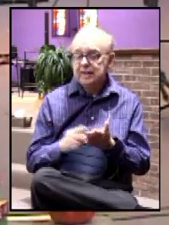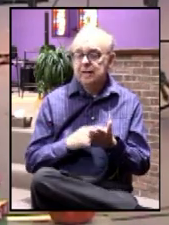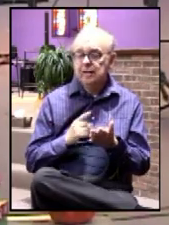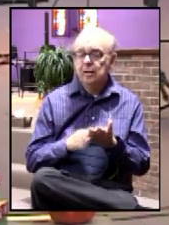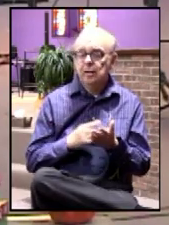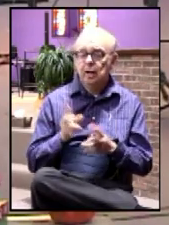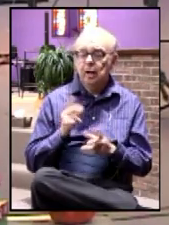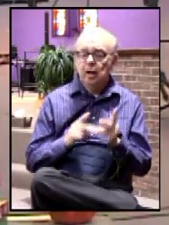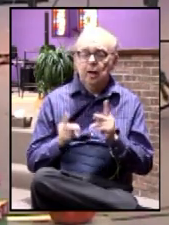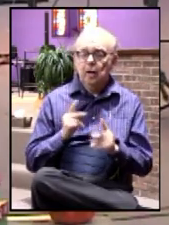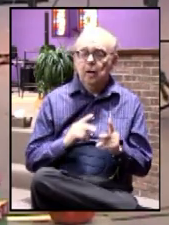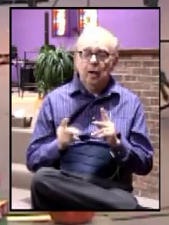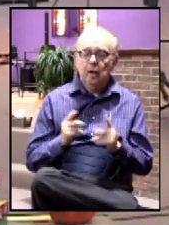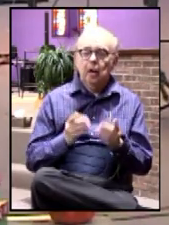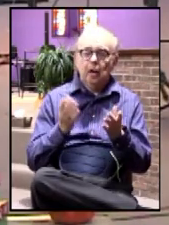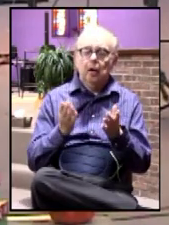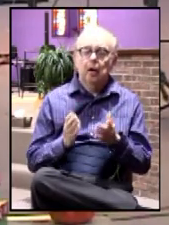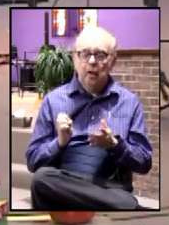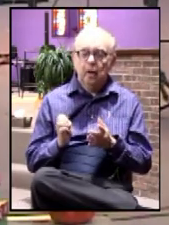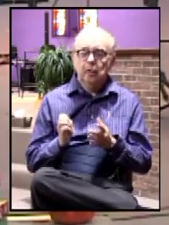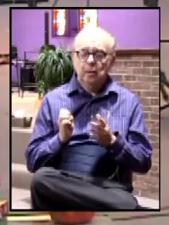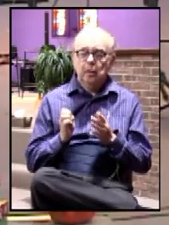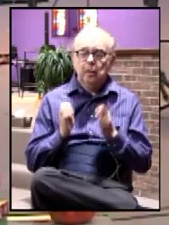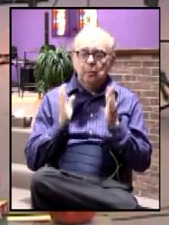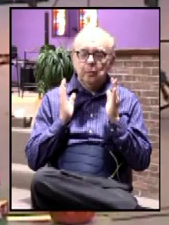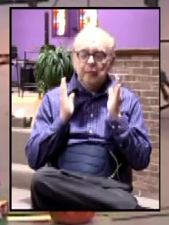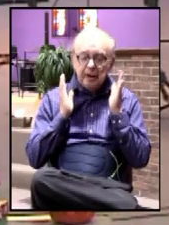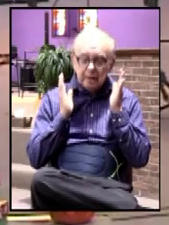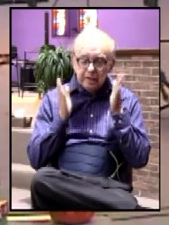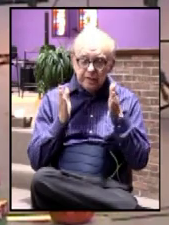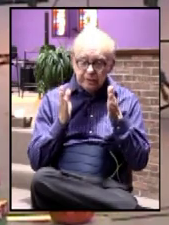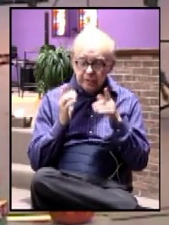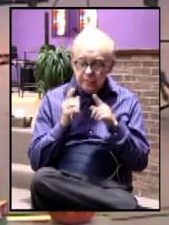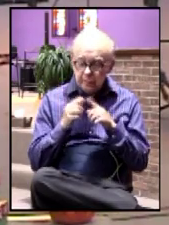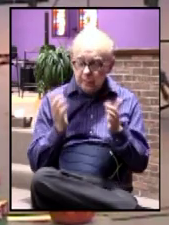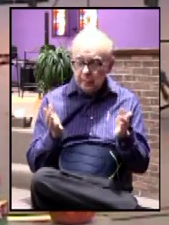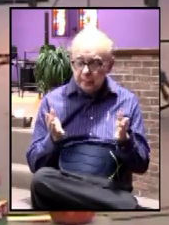times that people just want to be listened to.